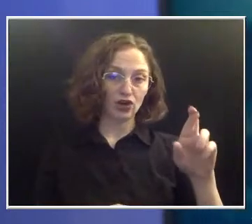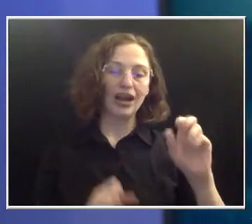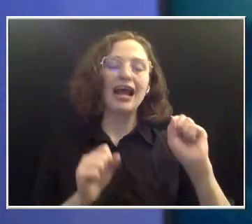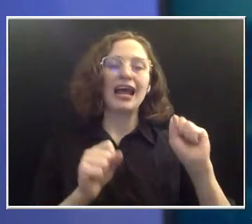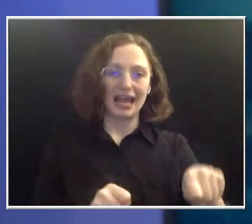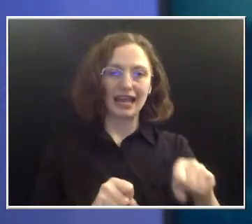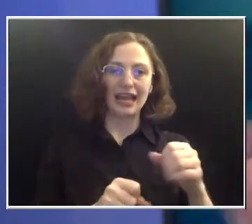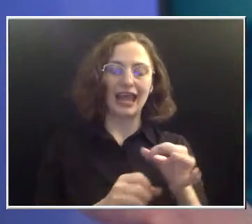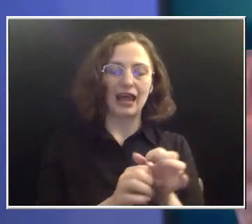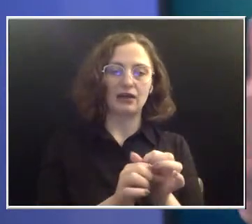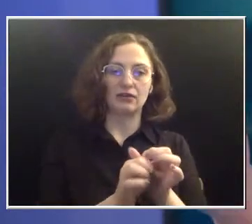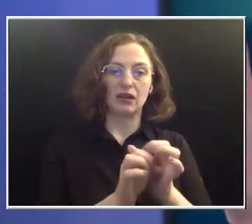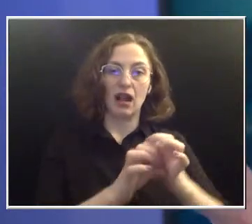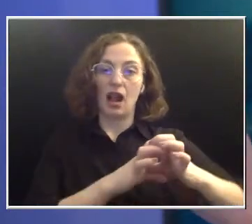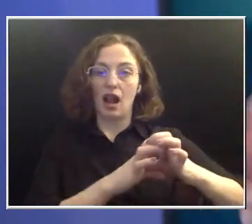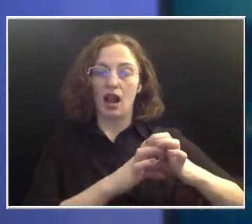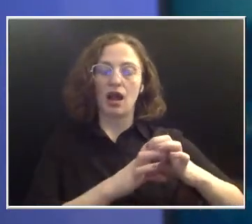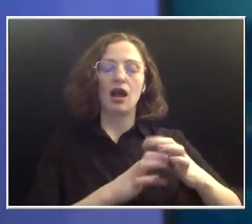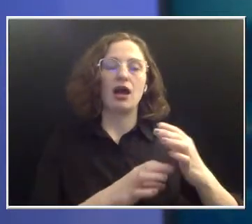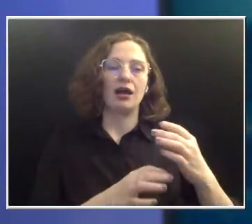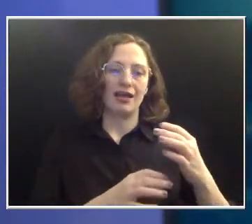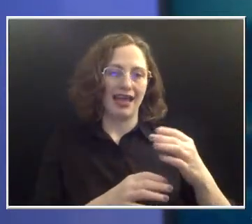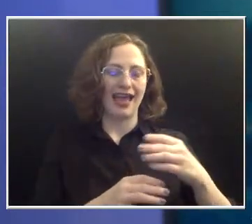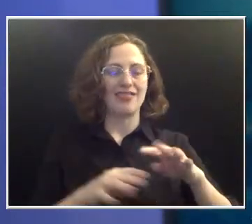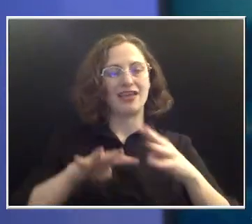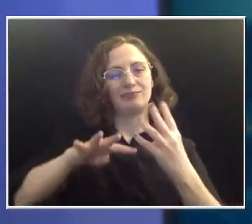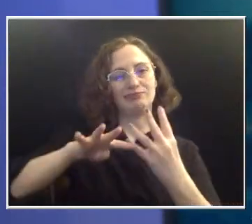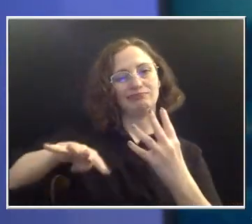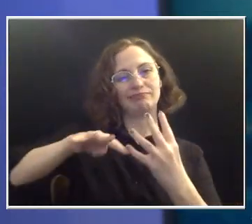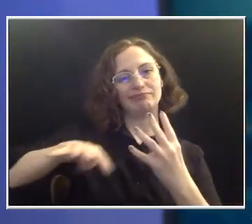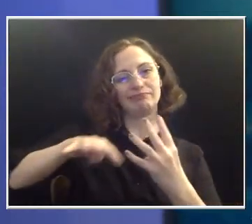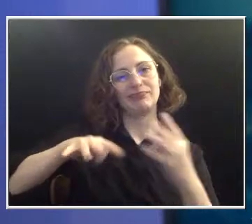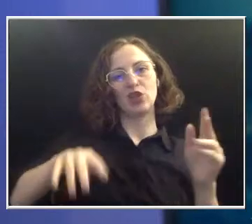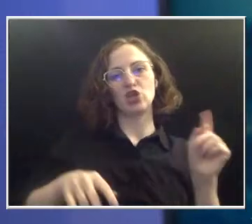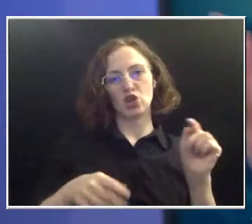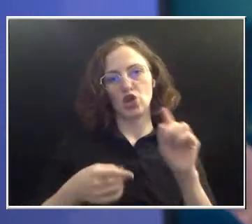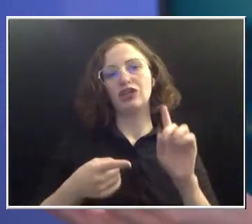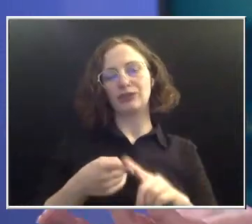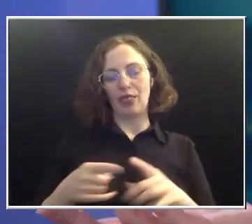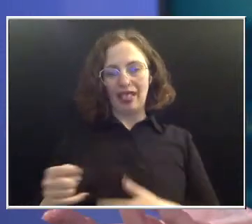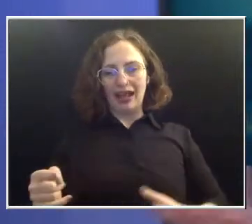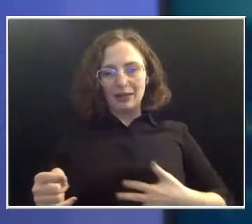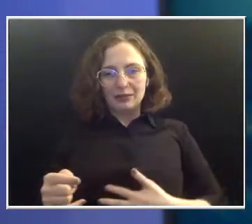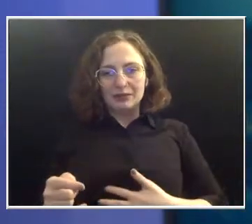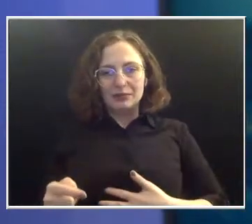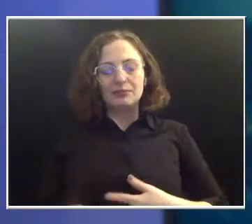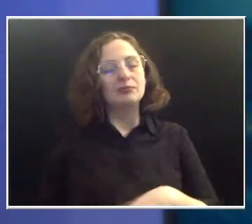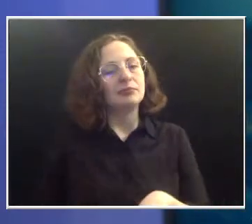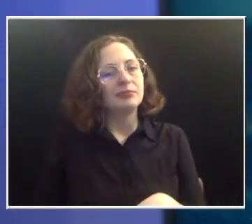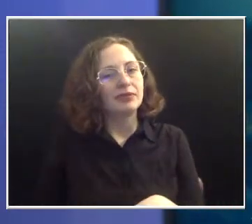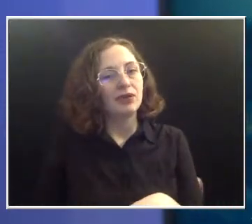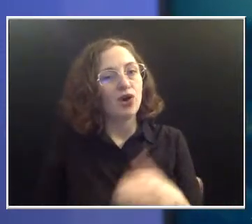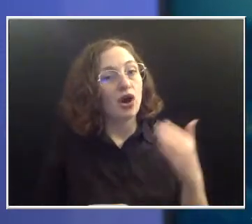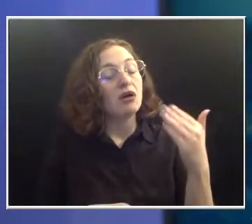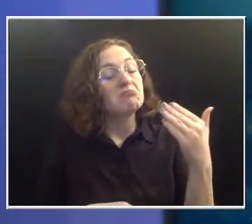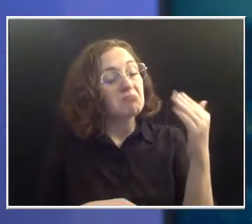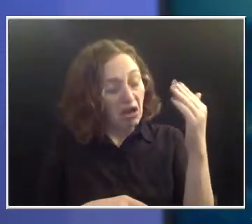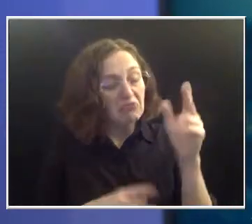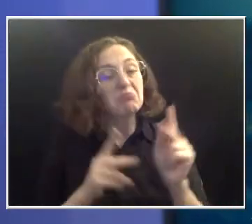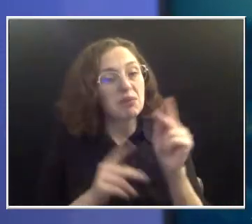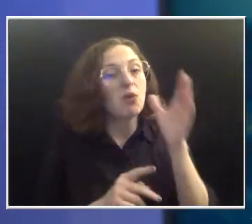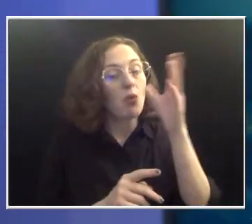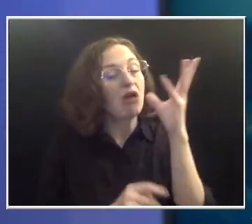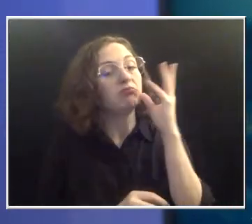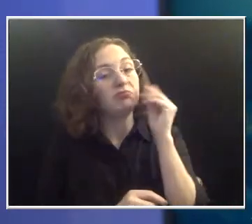abdomen. Most of the time, people have urinary retention, sort of things like that after the surgery. She had a bigger complication, but we were able